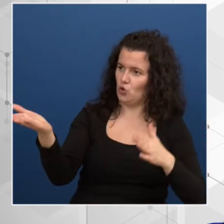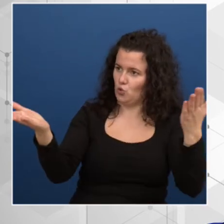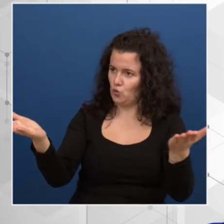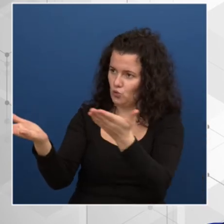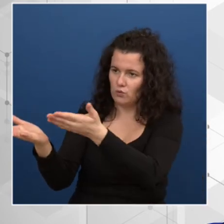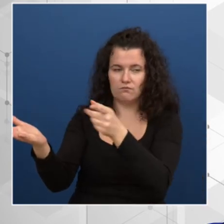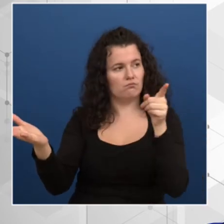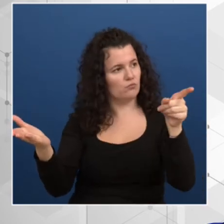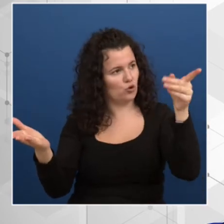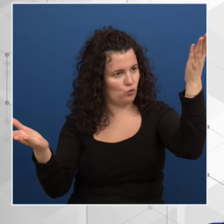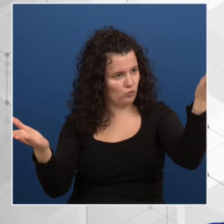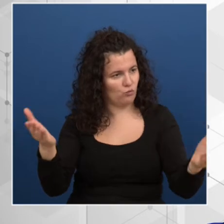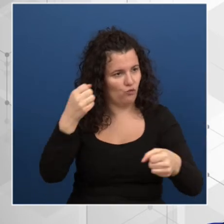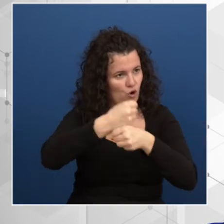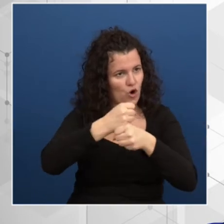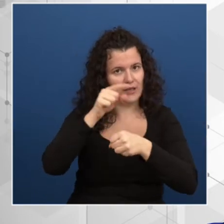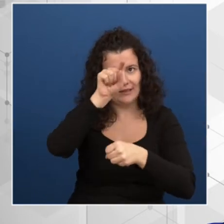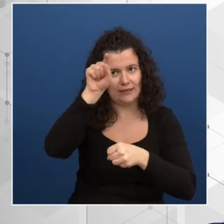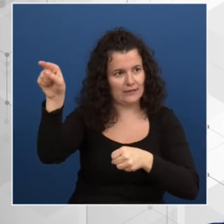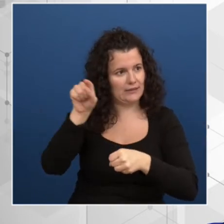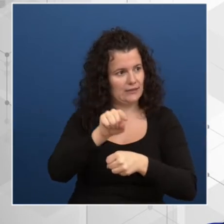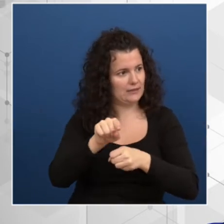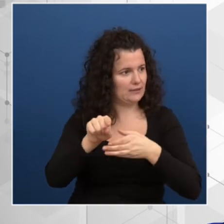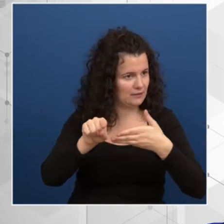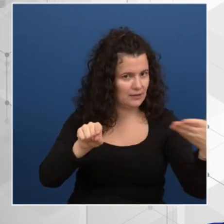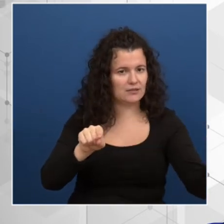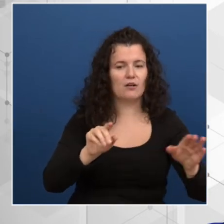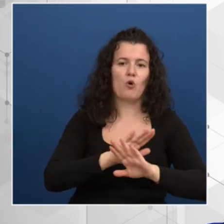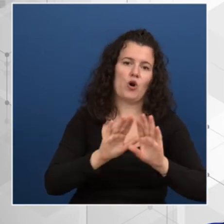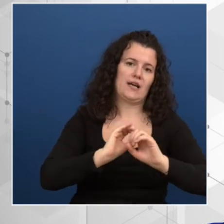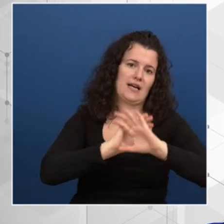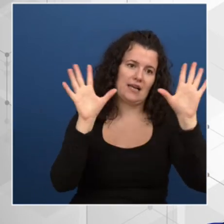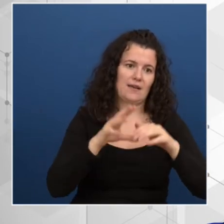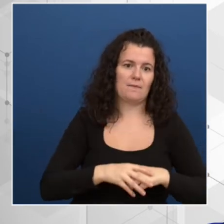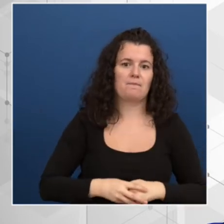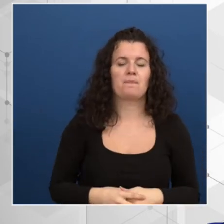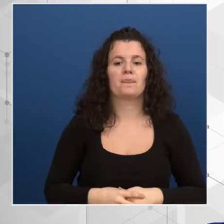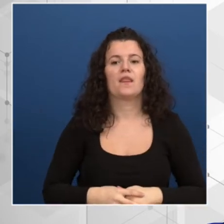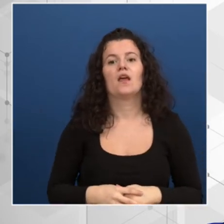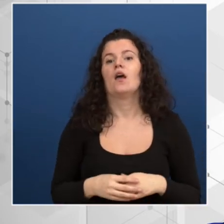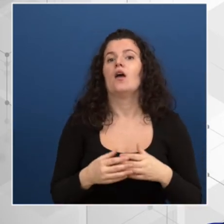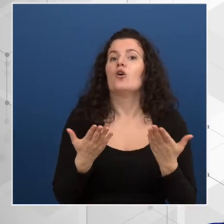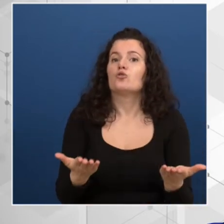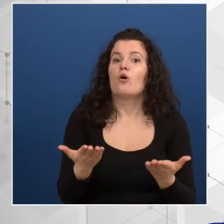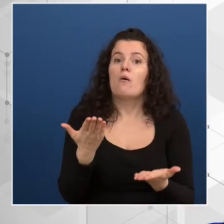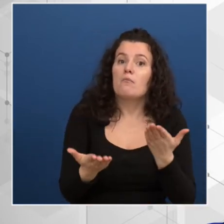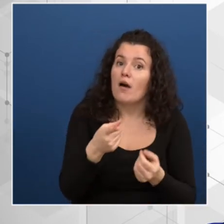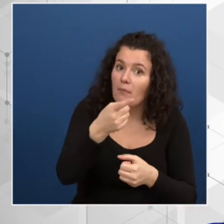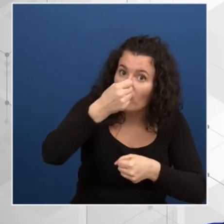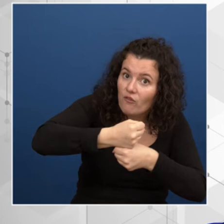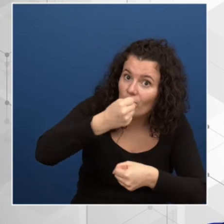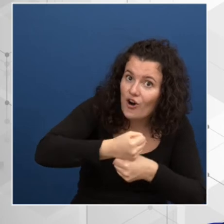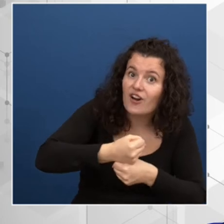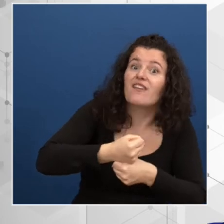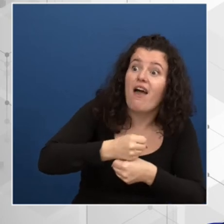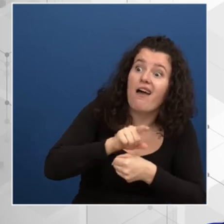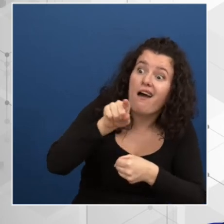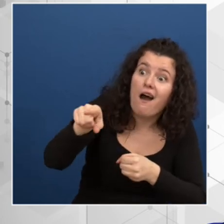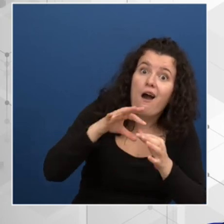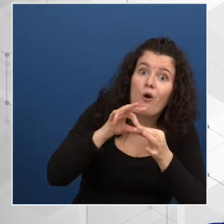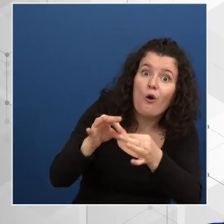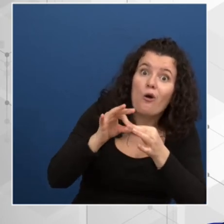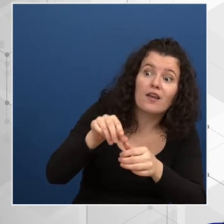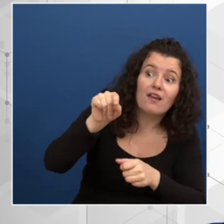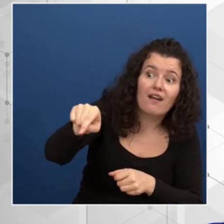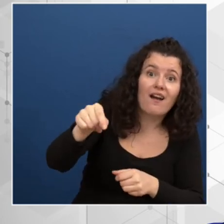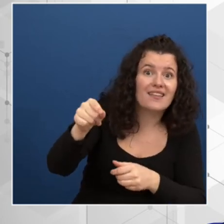can do something to make a positive impact. So remember, chances are you may already be working with someone who has a hidden disability. So doing a little